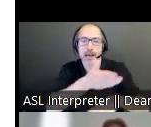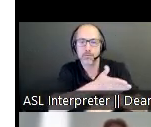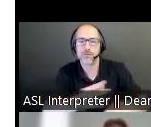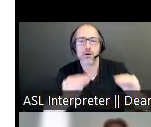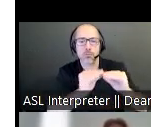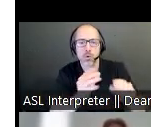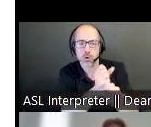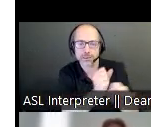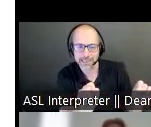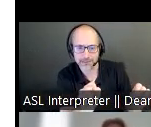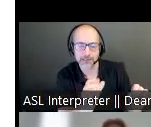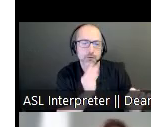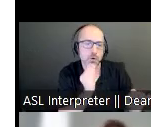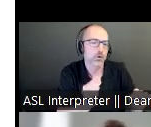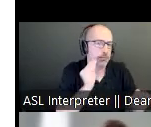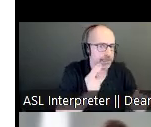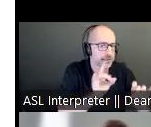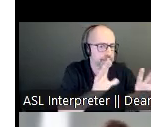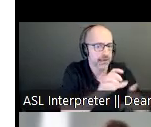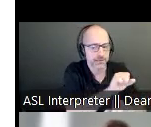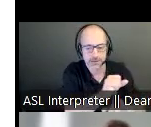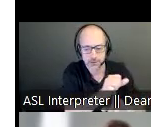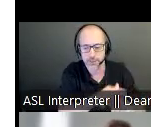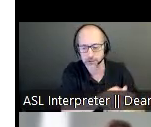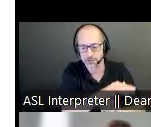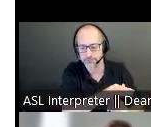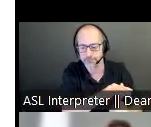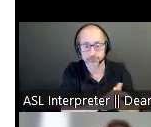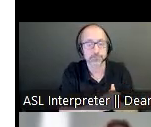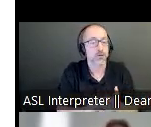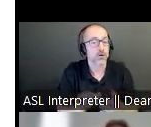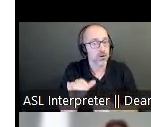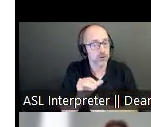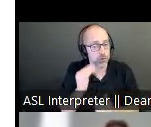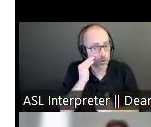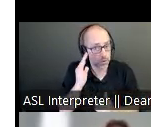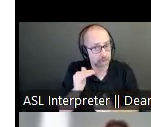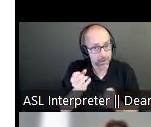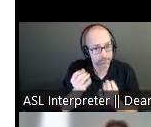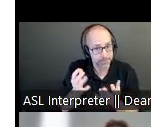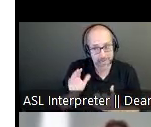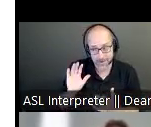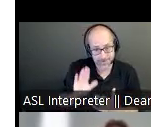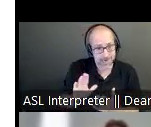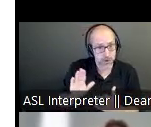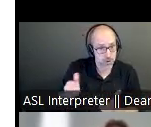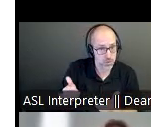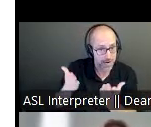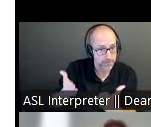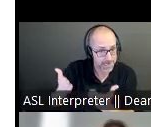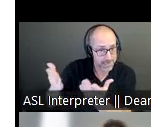in a domestic violence situation. Also to note that many of the recommendations that were generated through